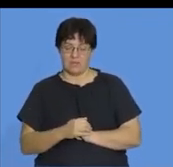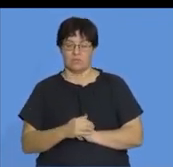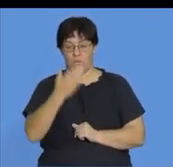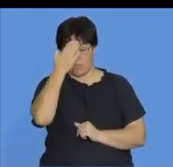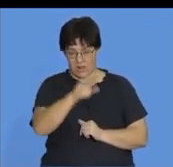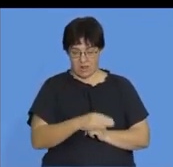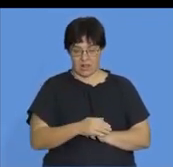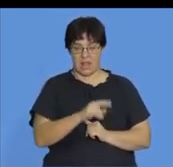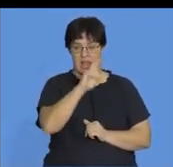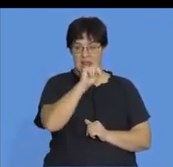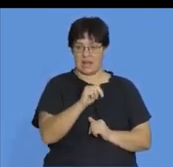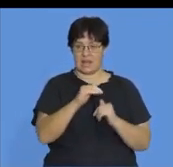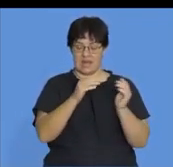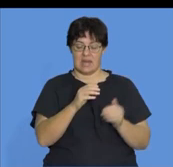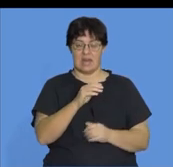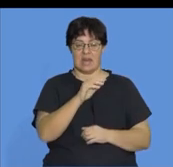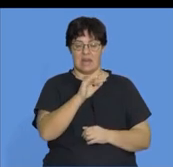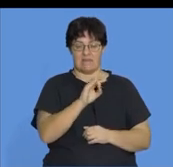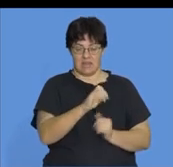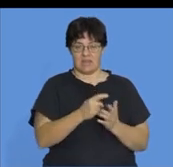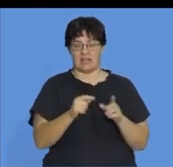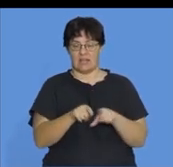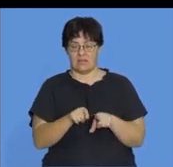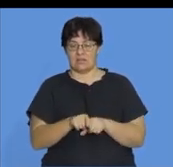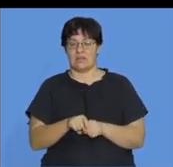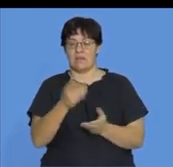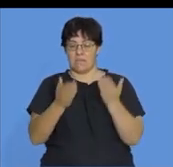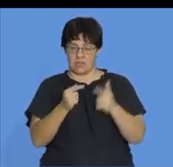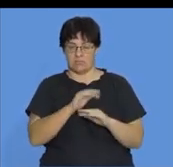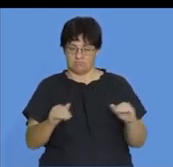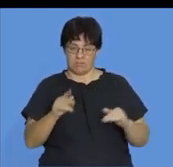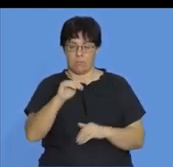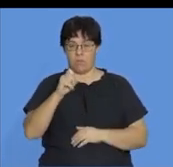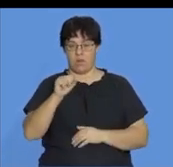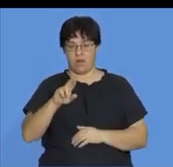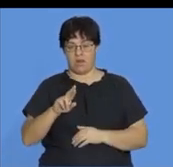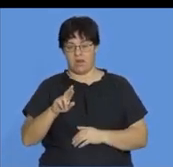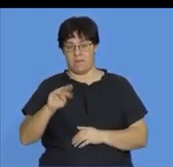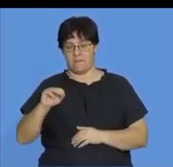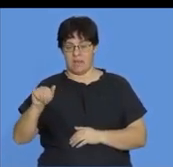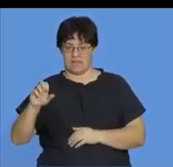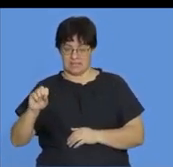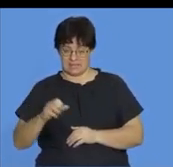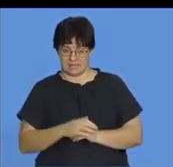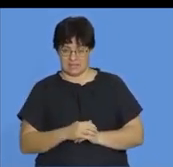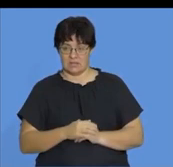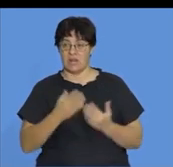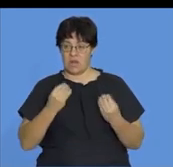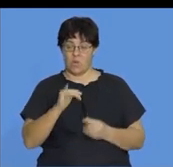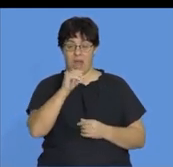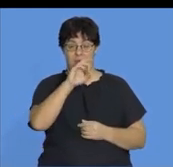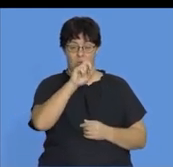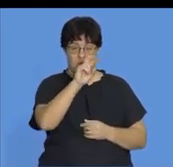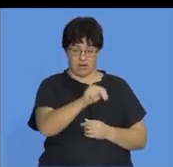mass. So we know that moles of substance is mass over molar mass. But here, what are we talking about? We're talking